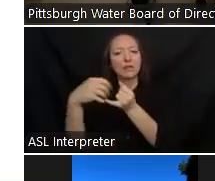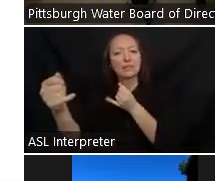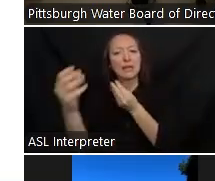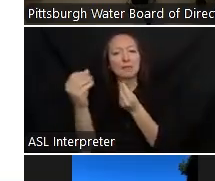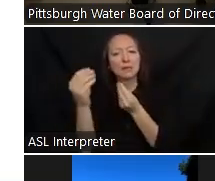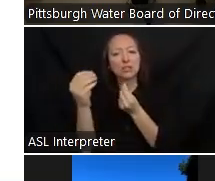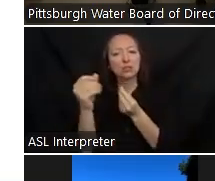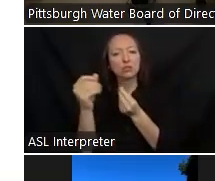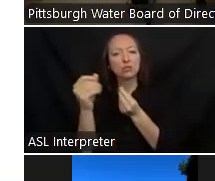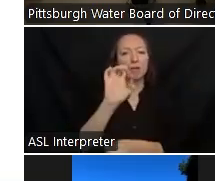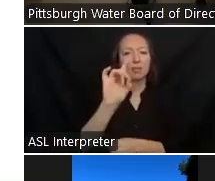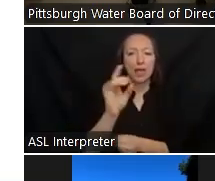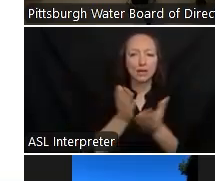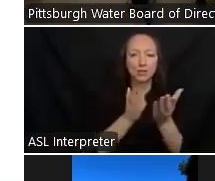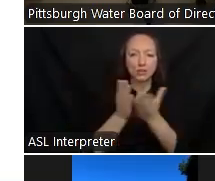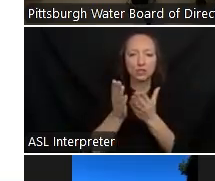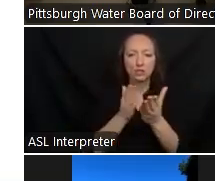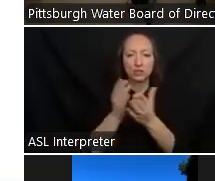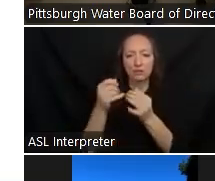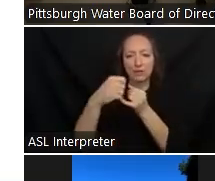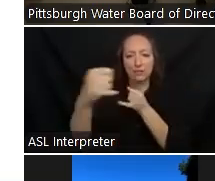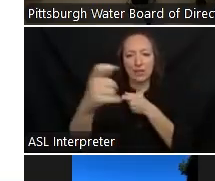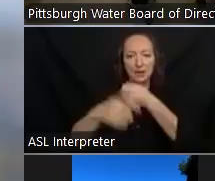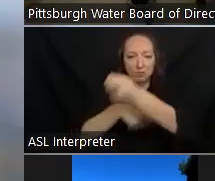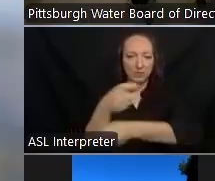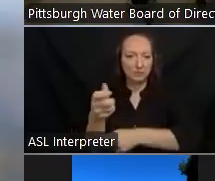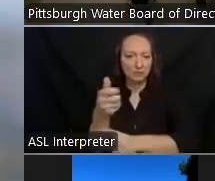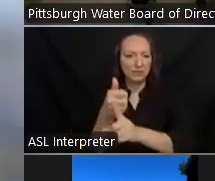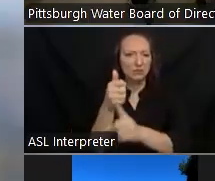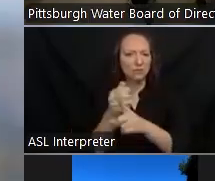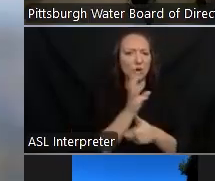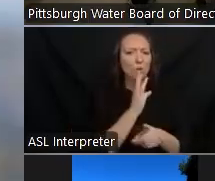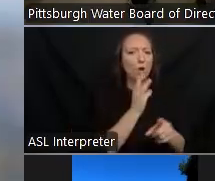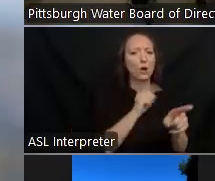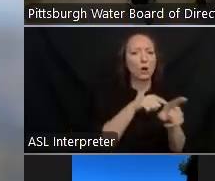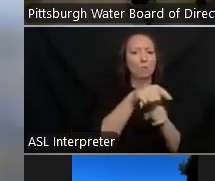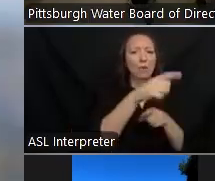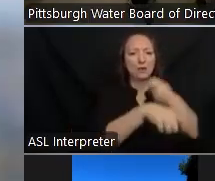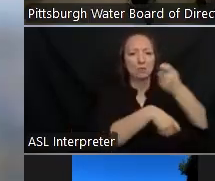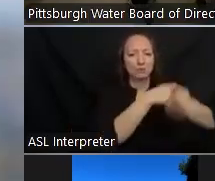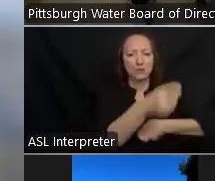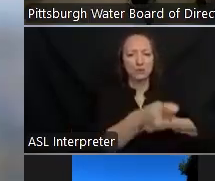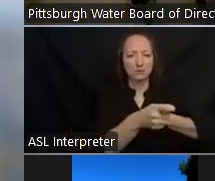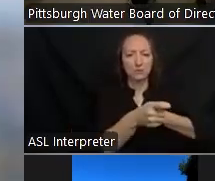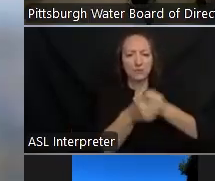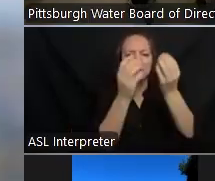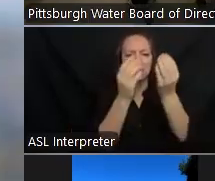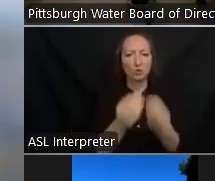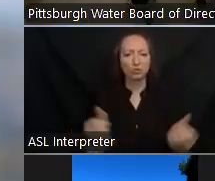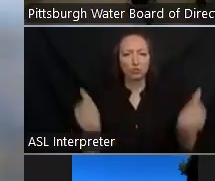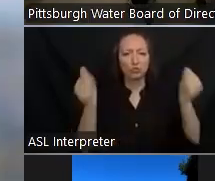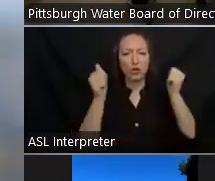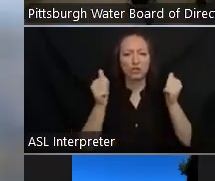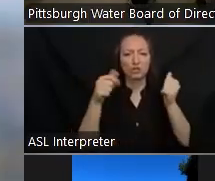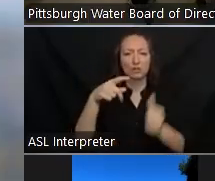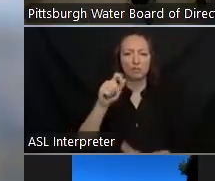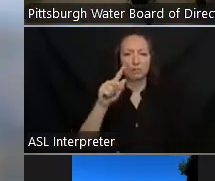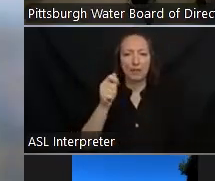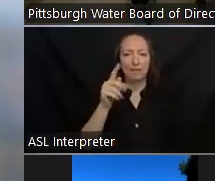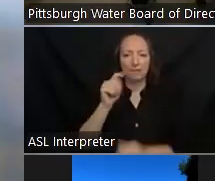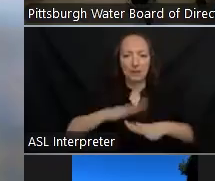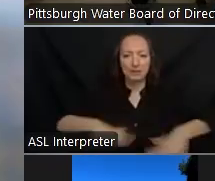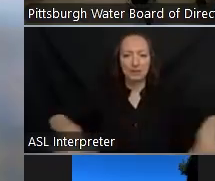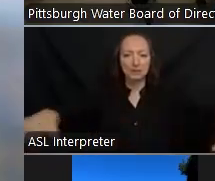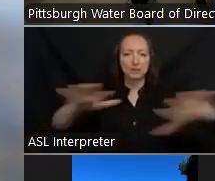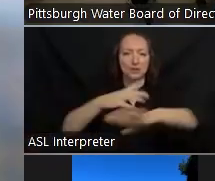and restoration of pavement and landscaping. We do not currently have any construction or engineering contracts out for